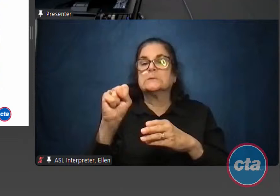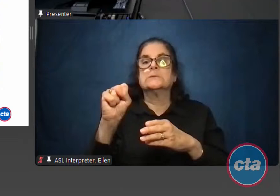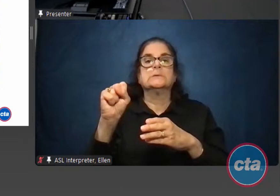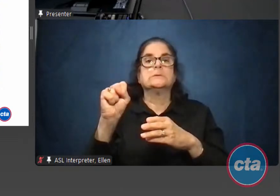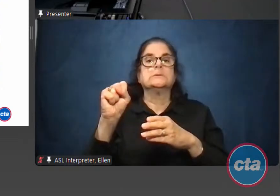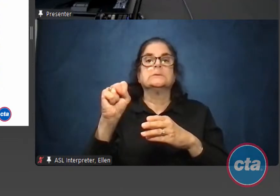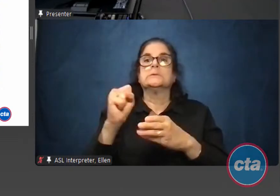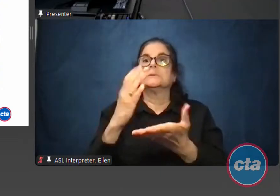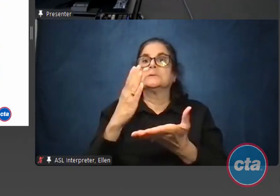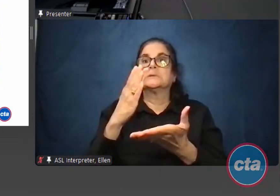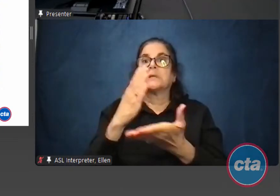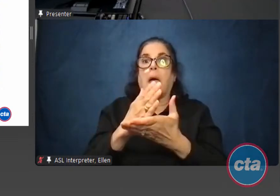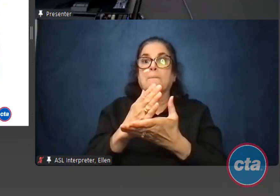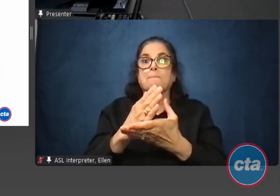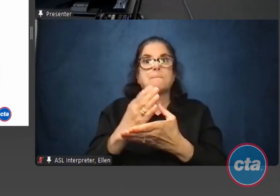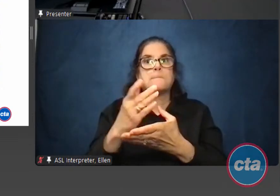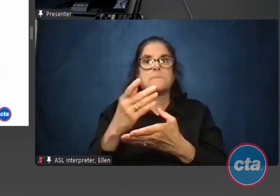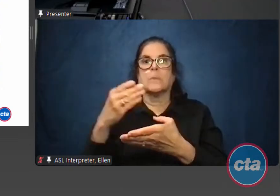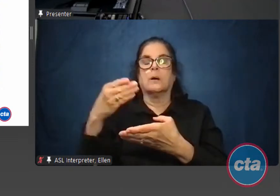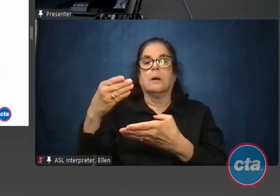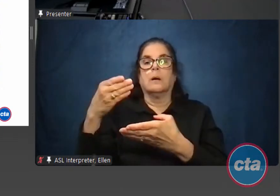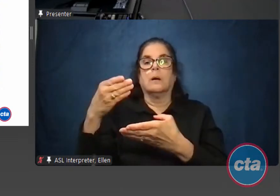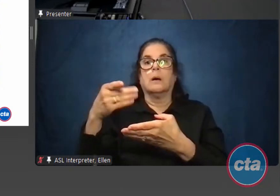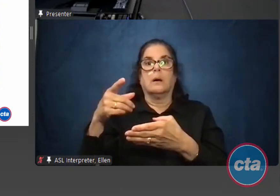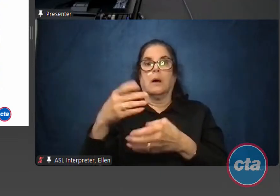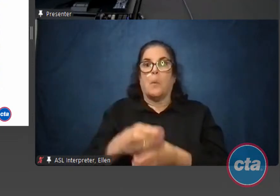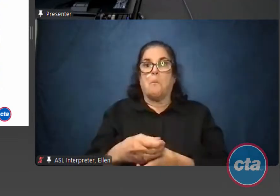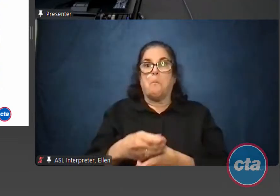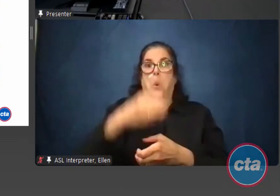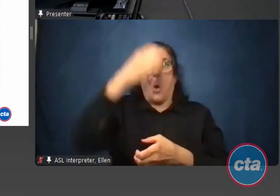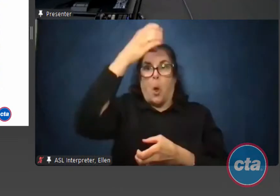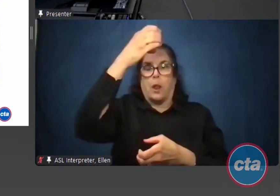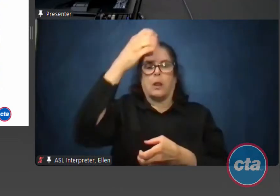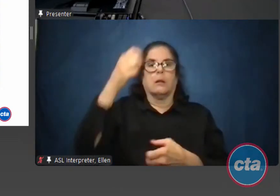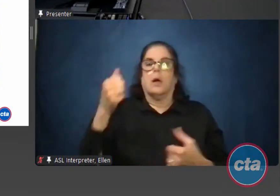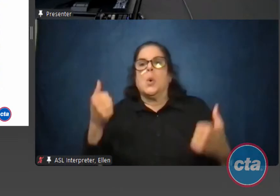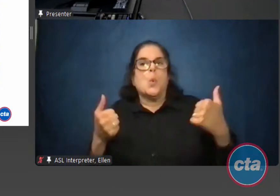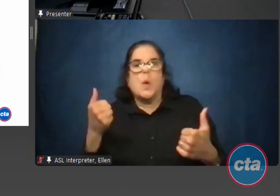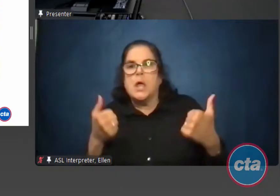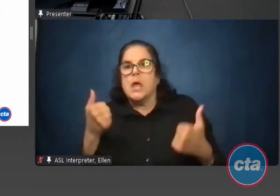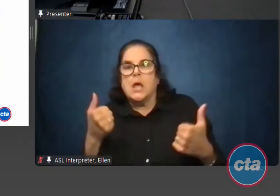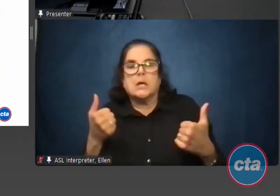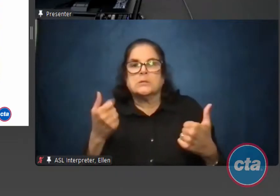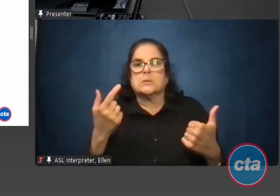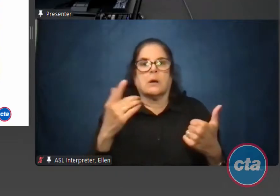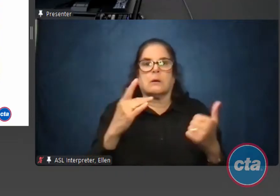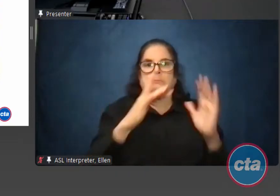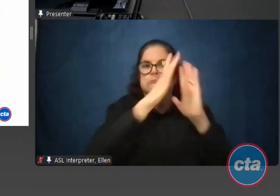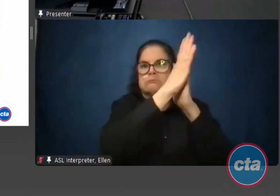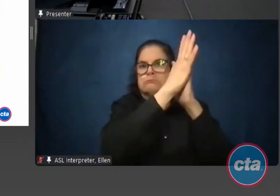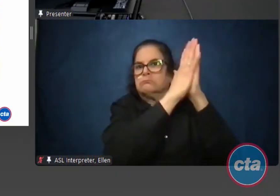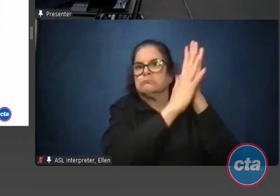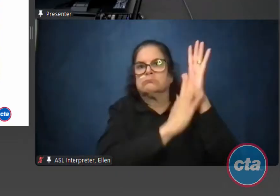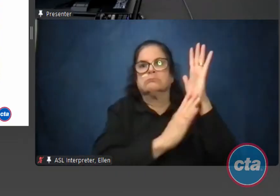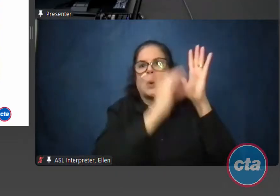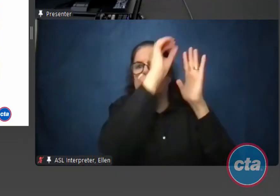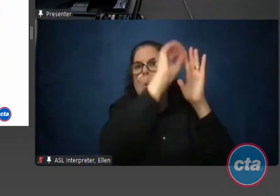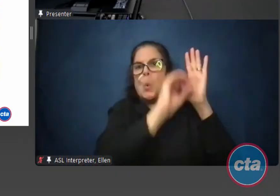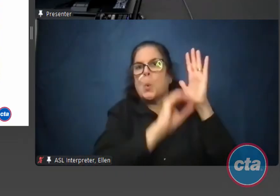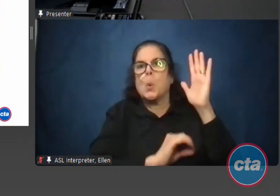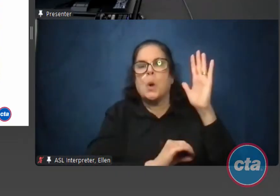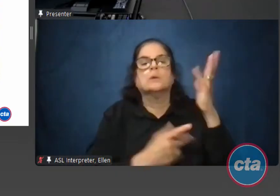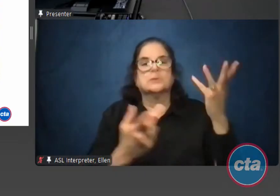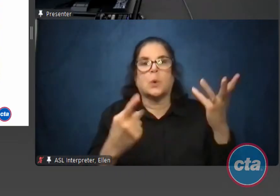pole, you can't be quite sure which one is the bus stop. So based on that feedback, we developed a program to